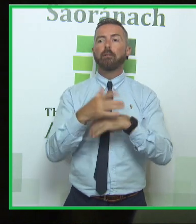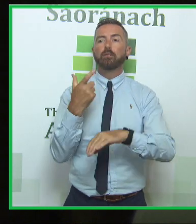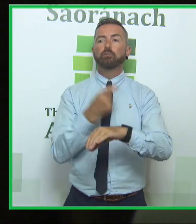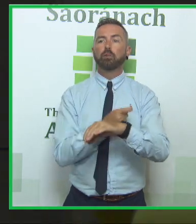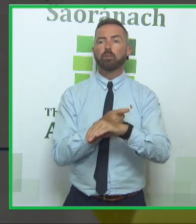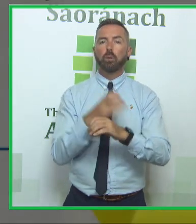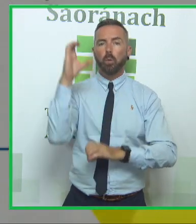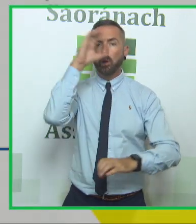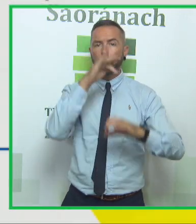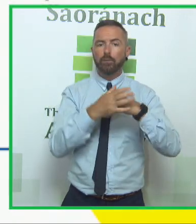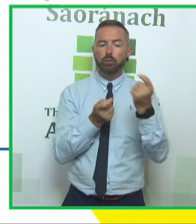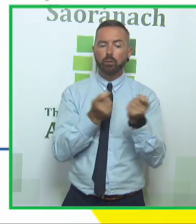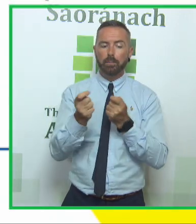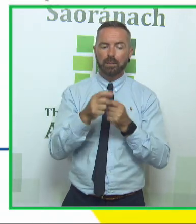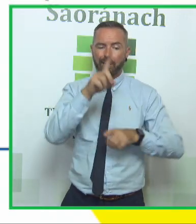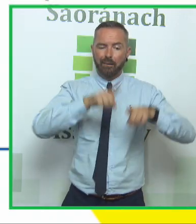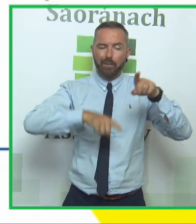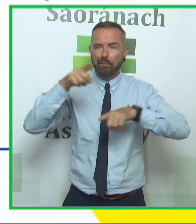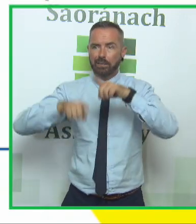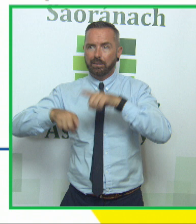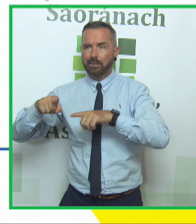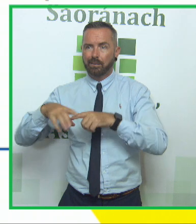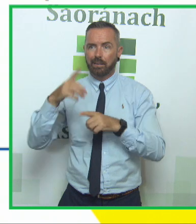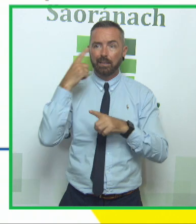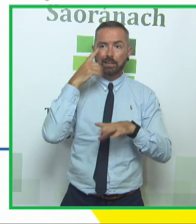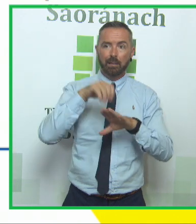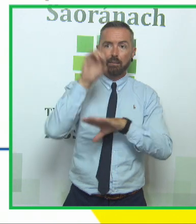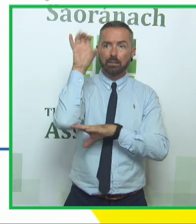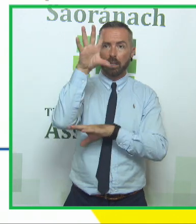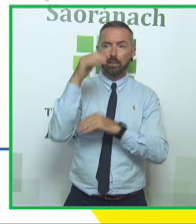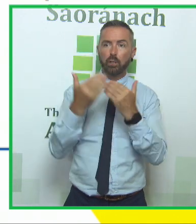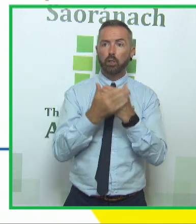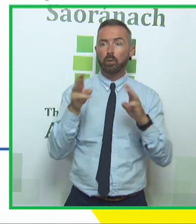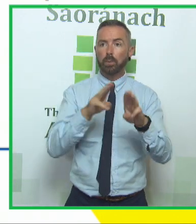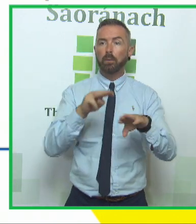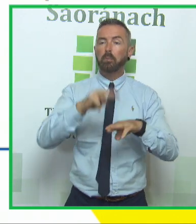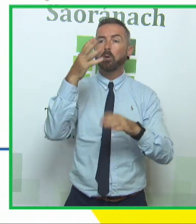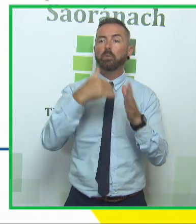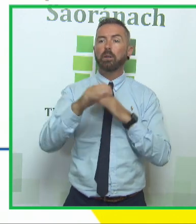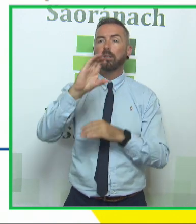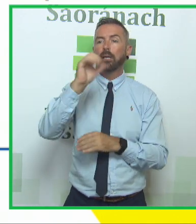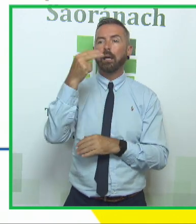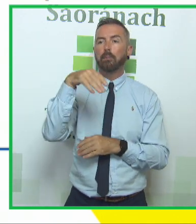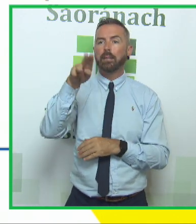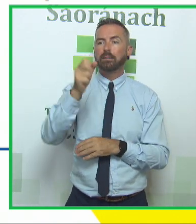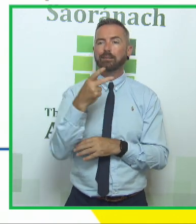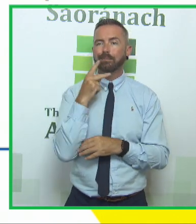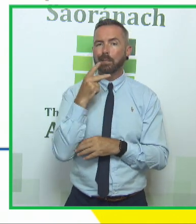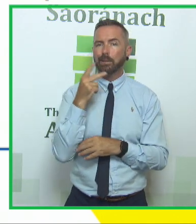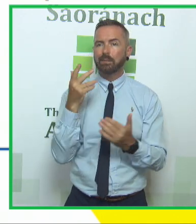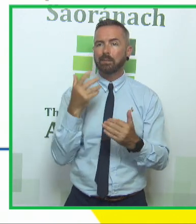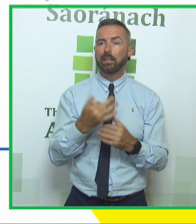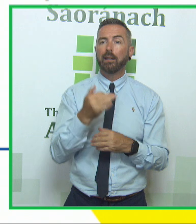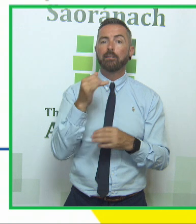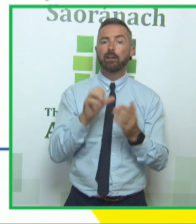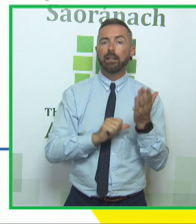sought varies by age. You can see here on the slide that among younger people, it's predominantly cannabis. For those that are in their